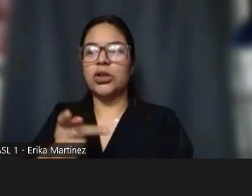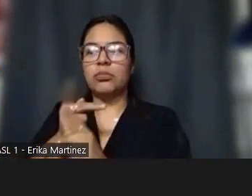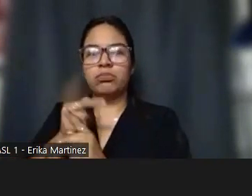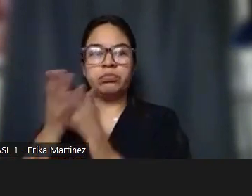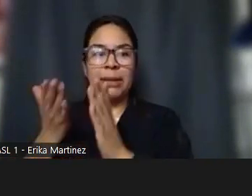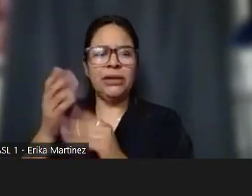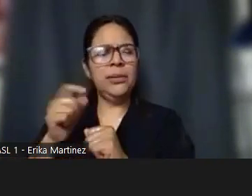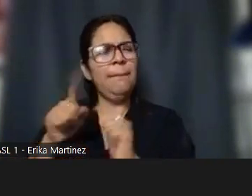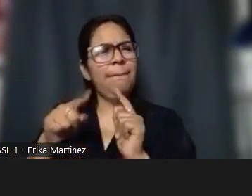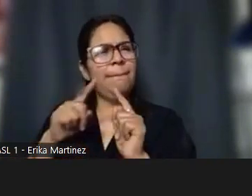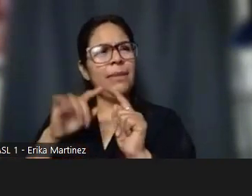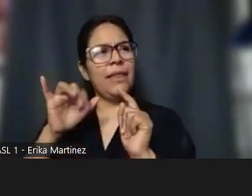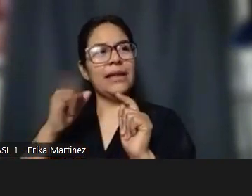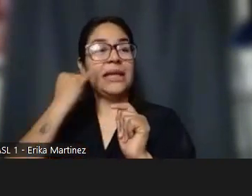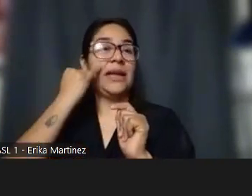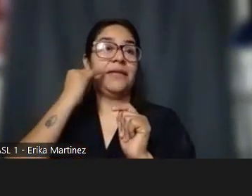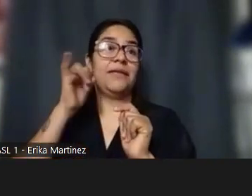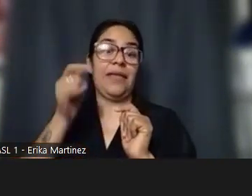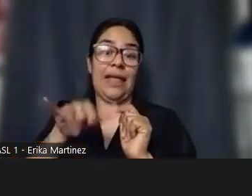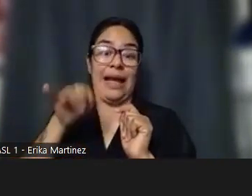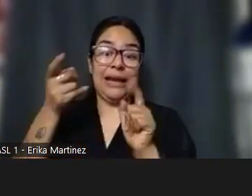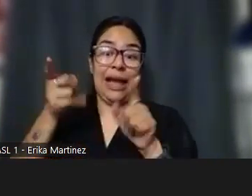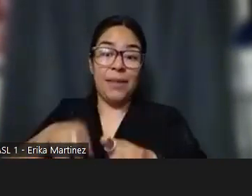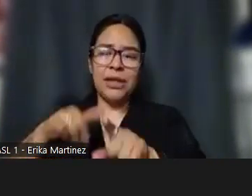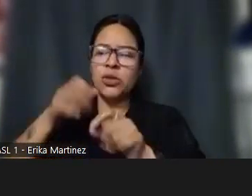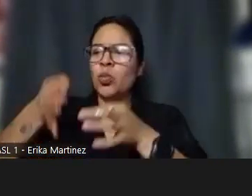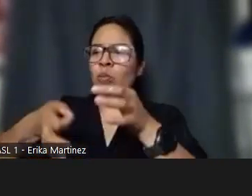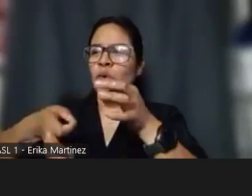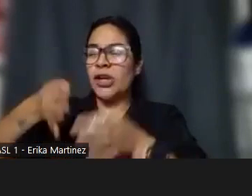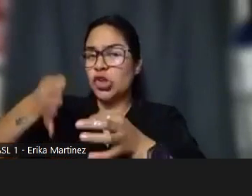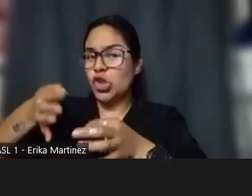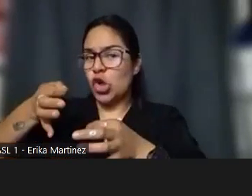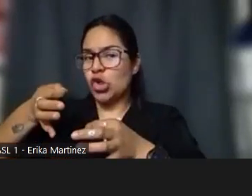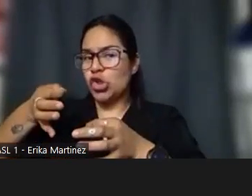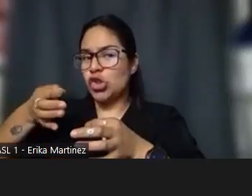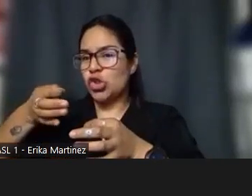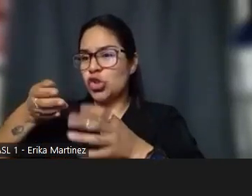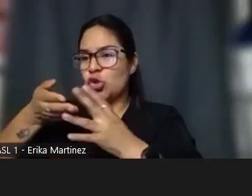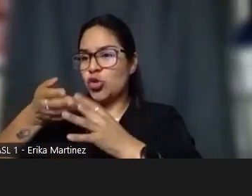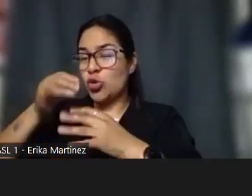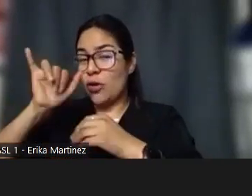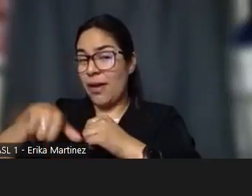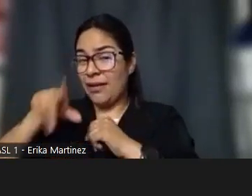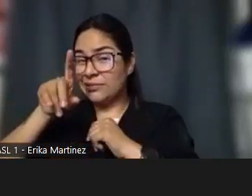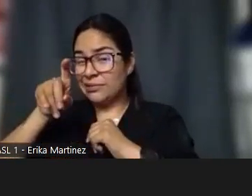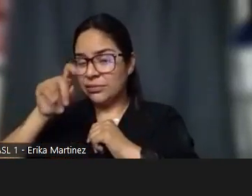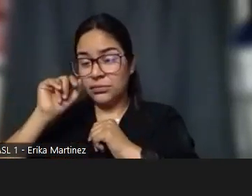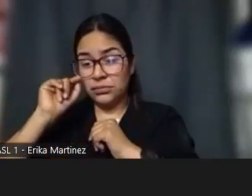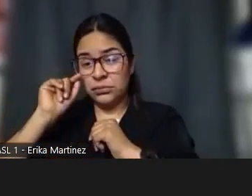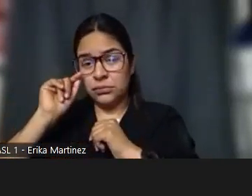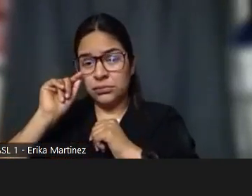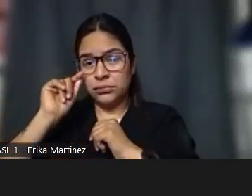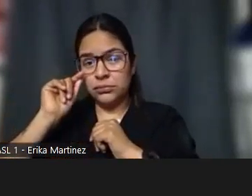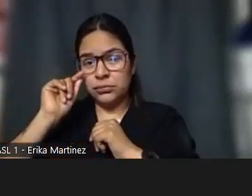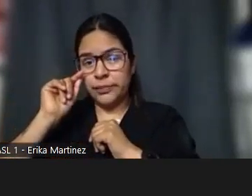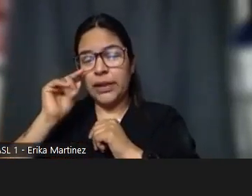is the situation when that would occur? Would a judge go through that process? Is that adjudicated? So what